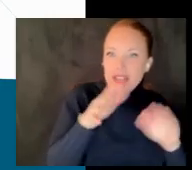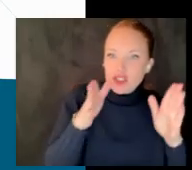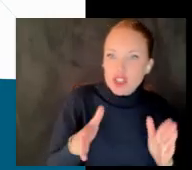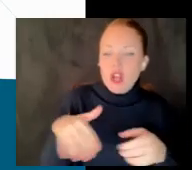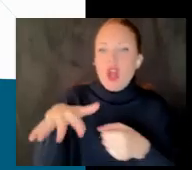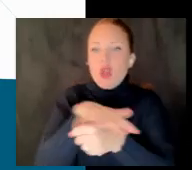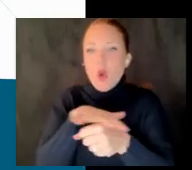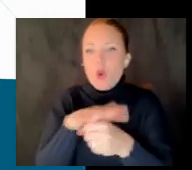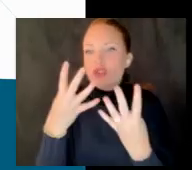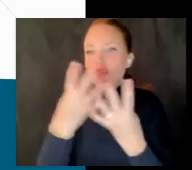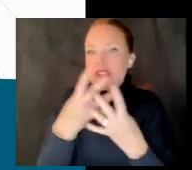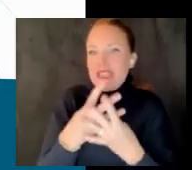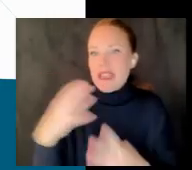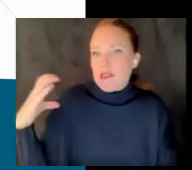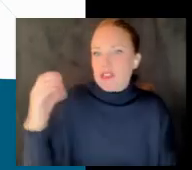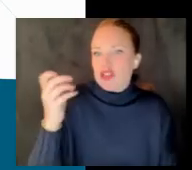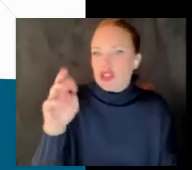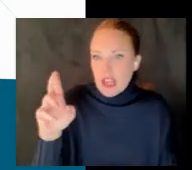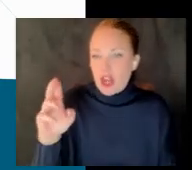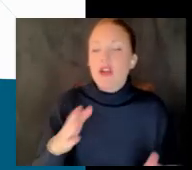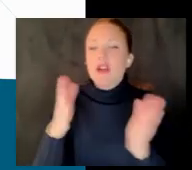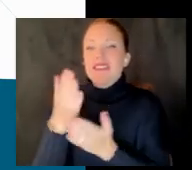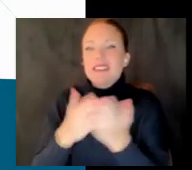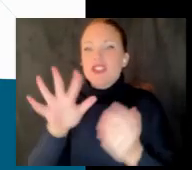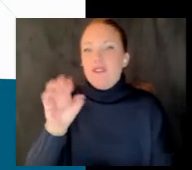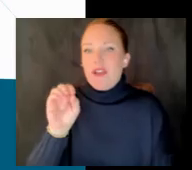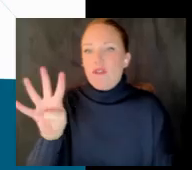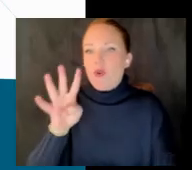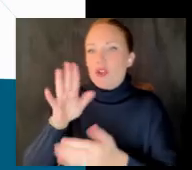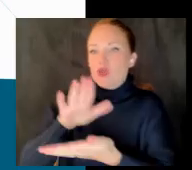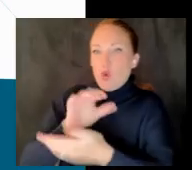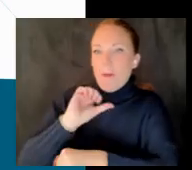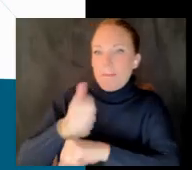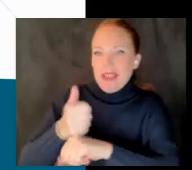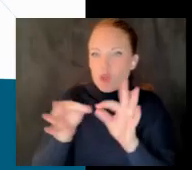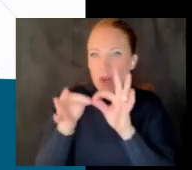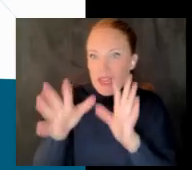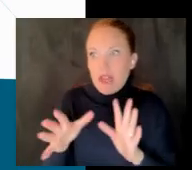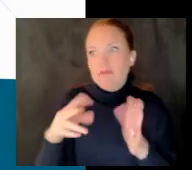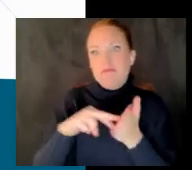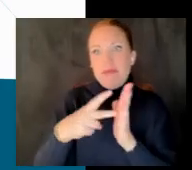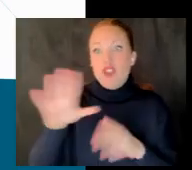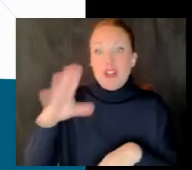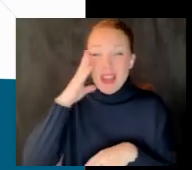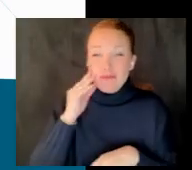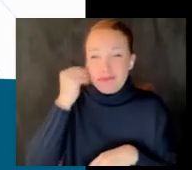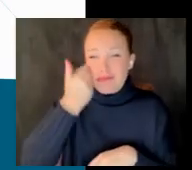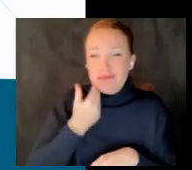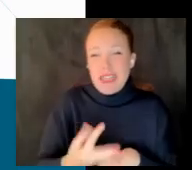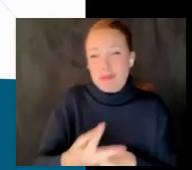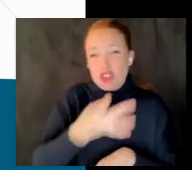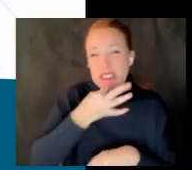Screening Chair, and Section 504 School-Based Coordinator, gaining deep expertise in both special